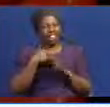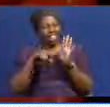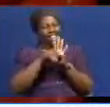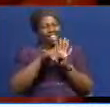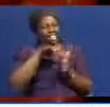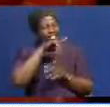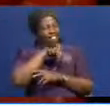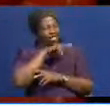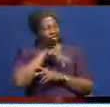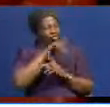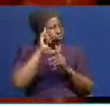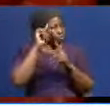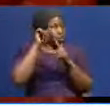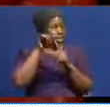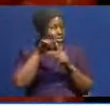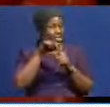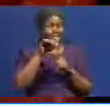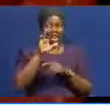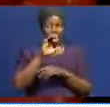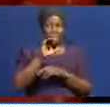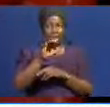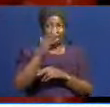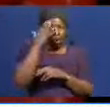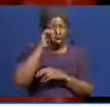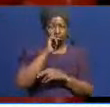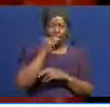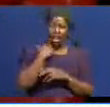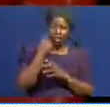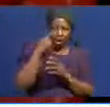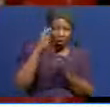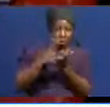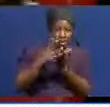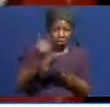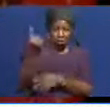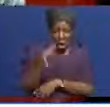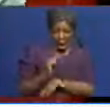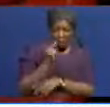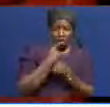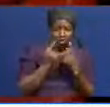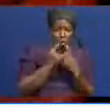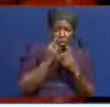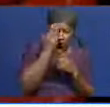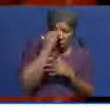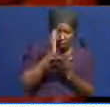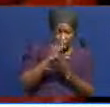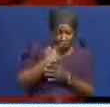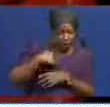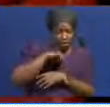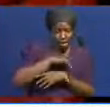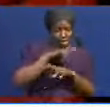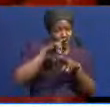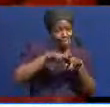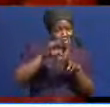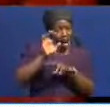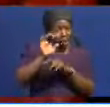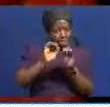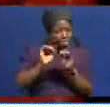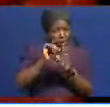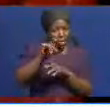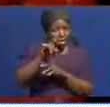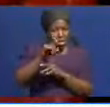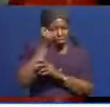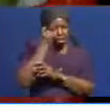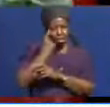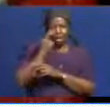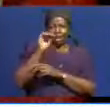we not have the witness come here to speak so that we can be able to understand? Some of us, we don't sit in cabinet, and we need to understand